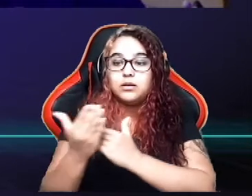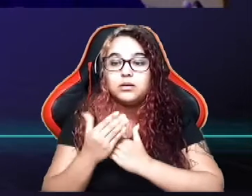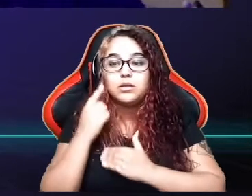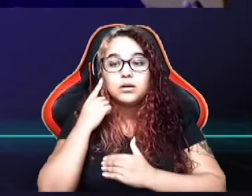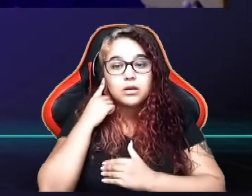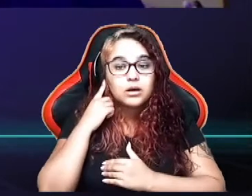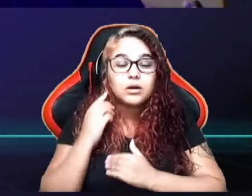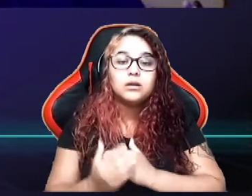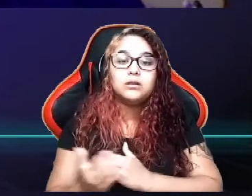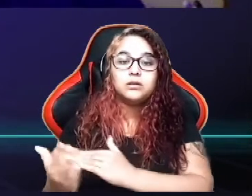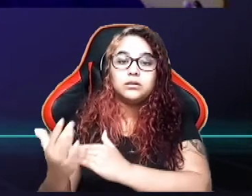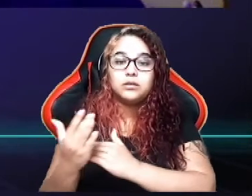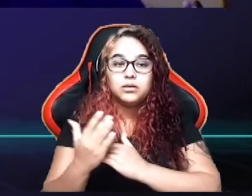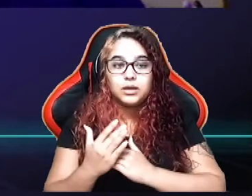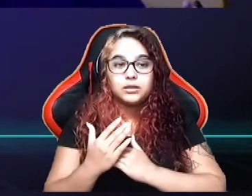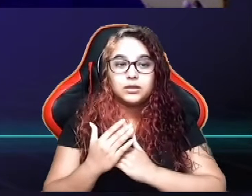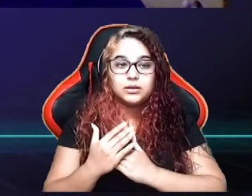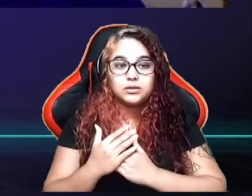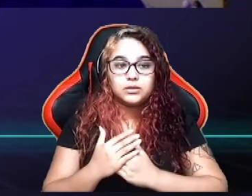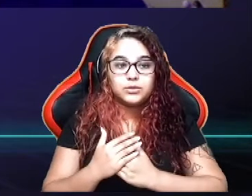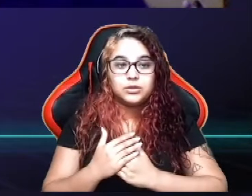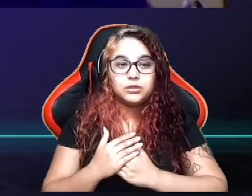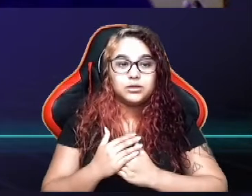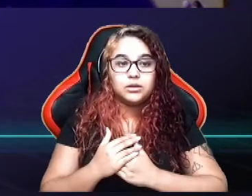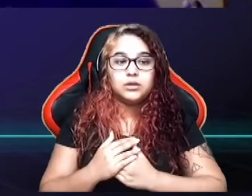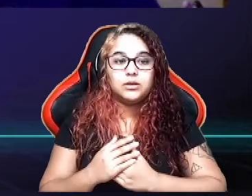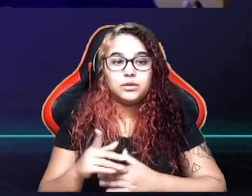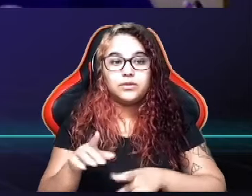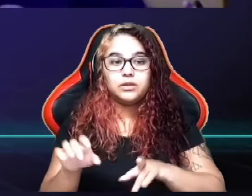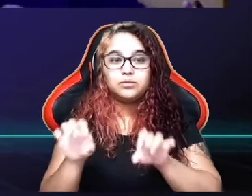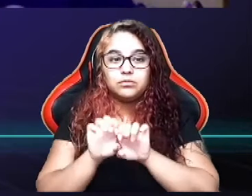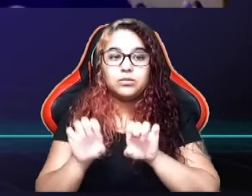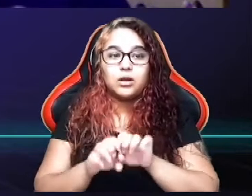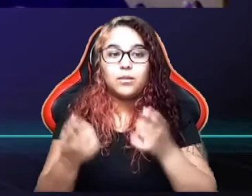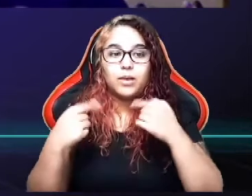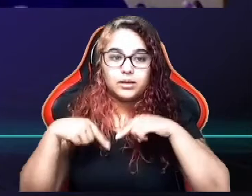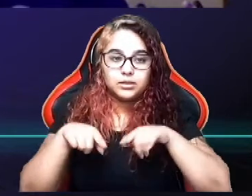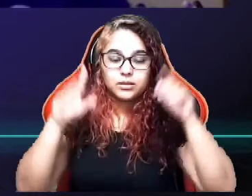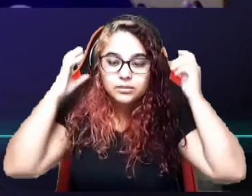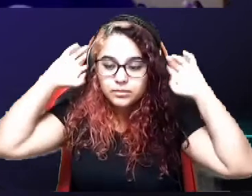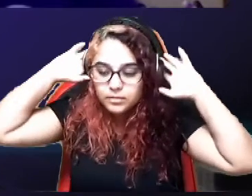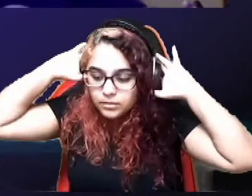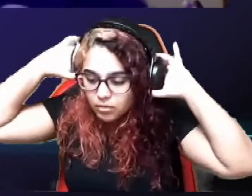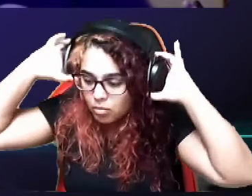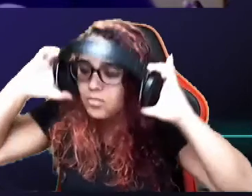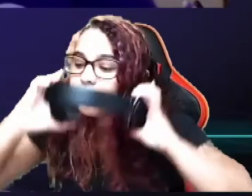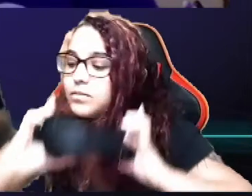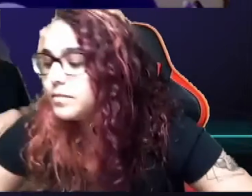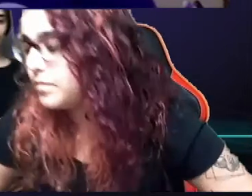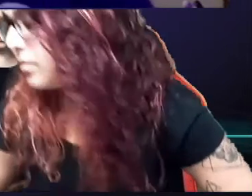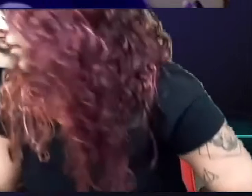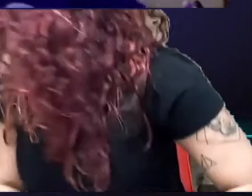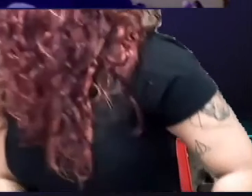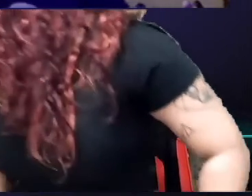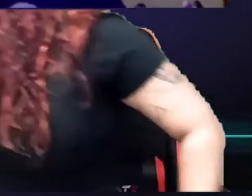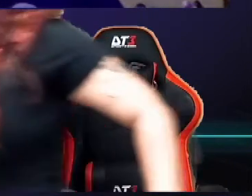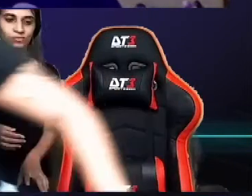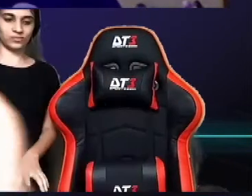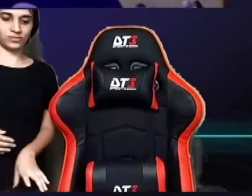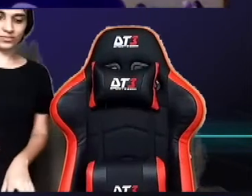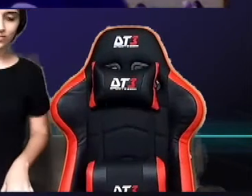see potential in you, and you're also going to help me get an audience for my game. We're going to grow together, and this is going to be a win-win